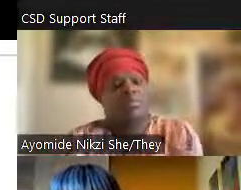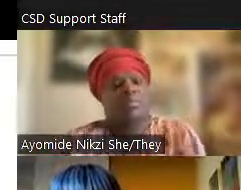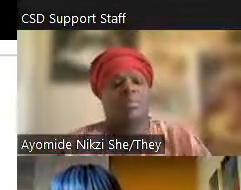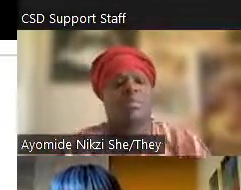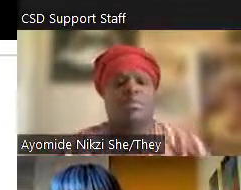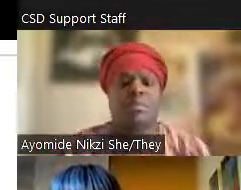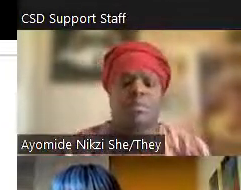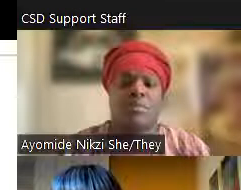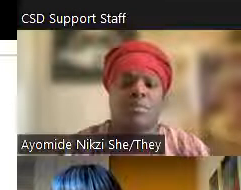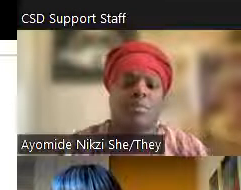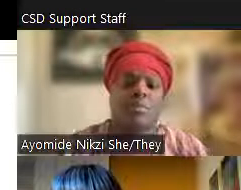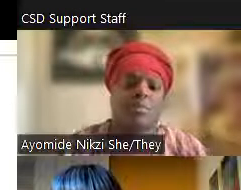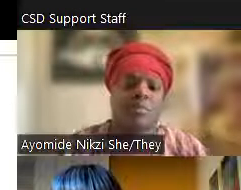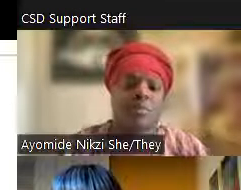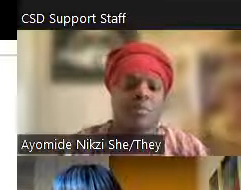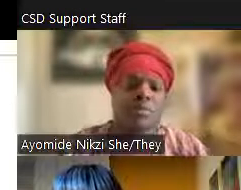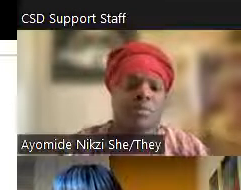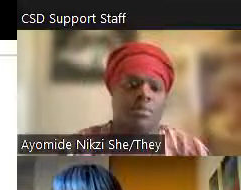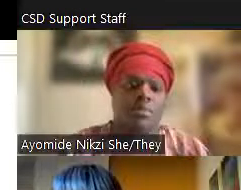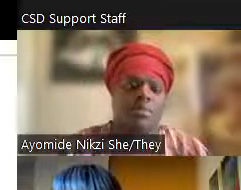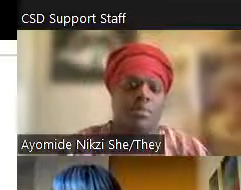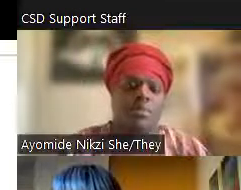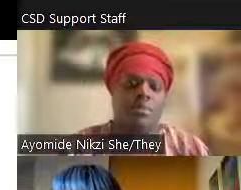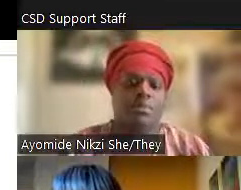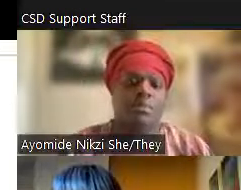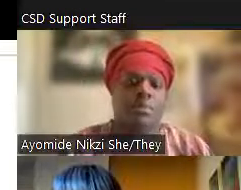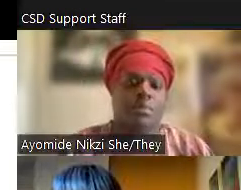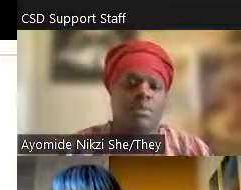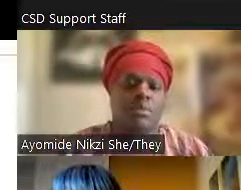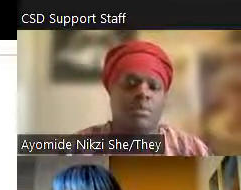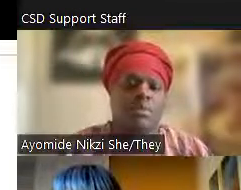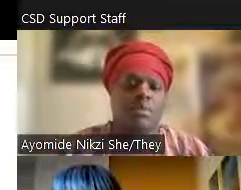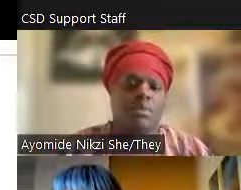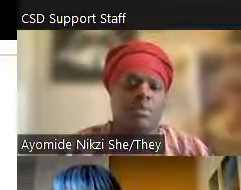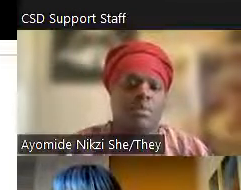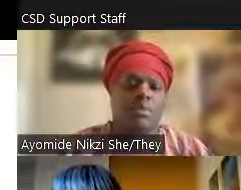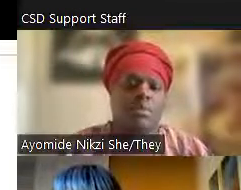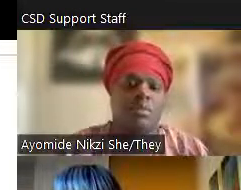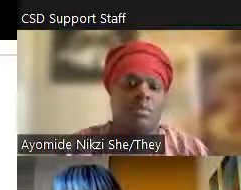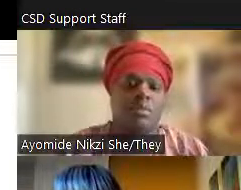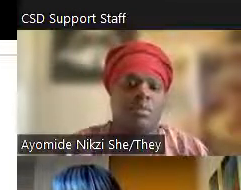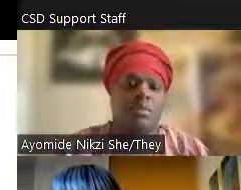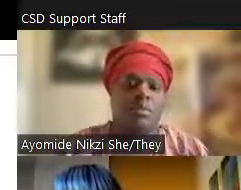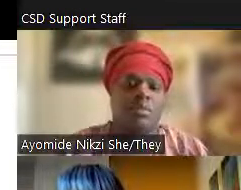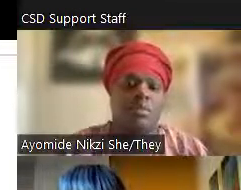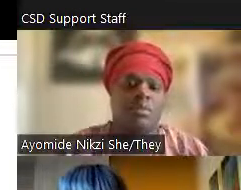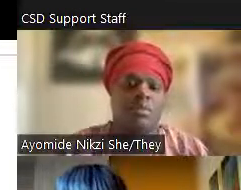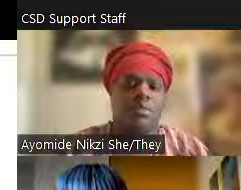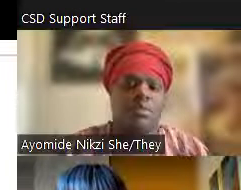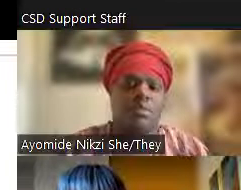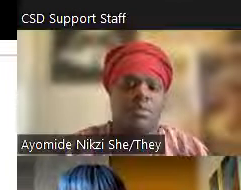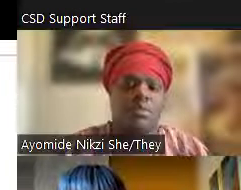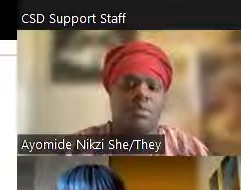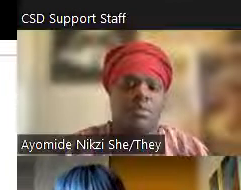And the areas in yellow are ones that had changes, or you'll